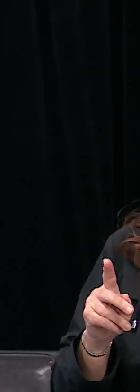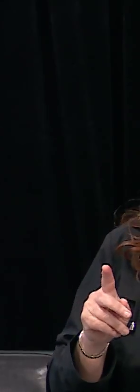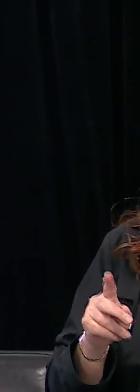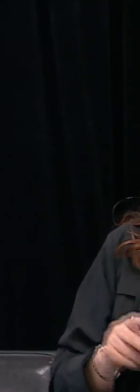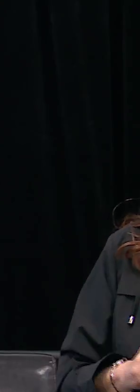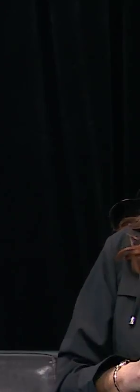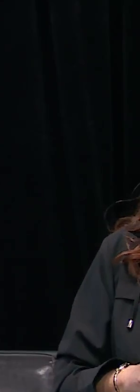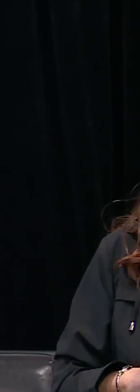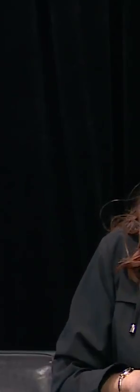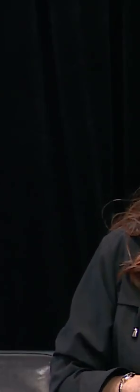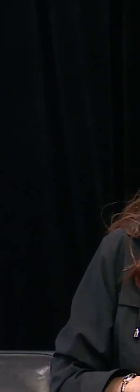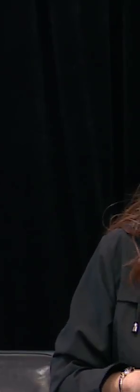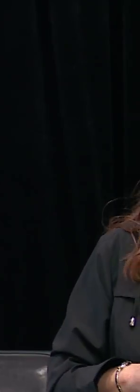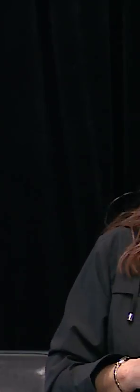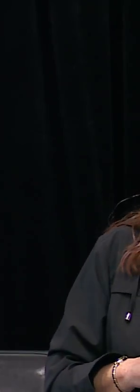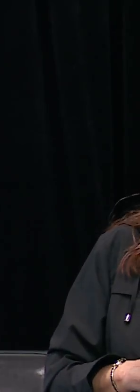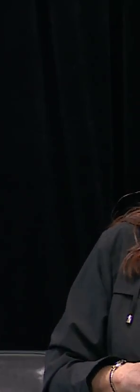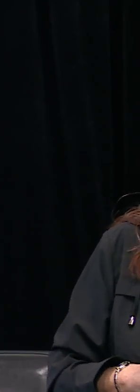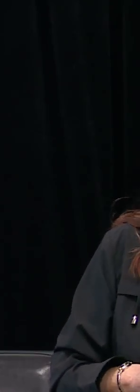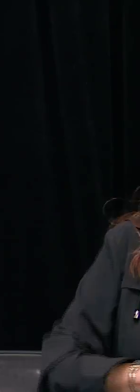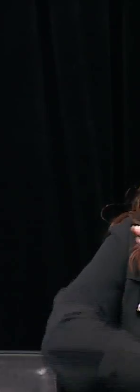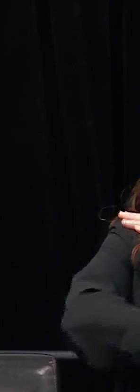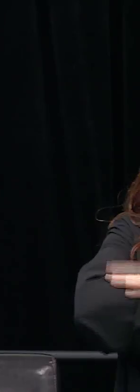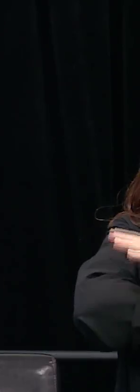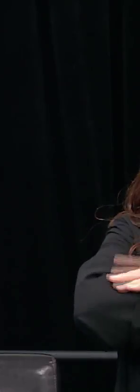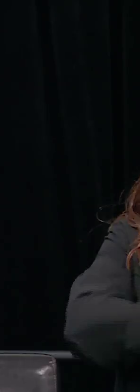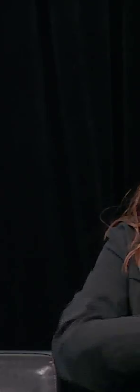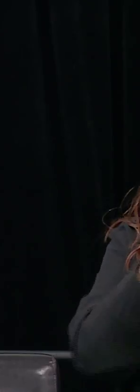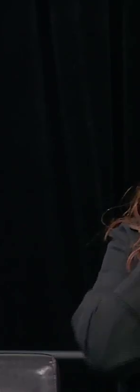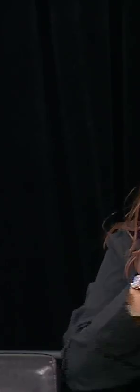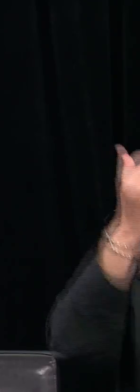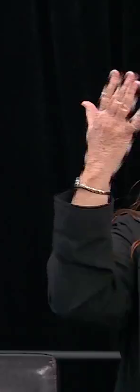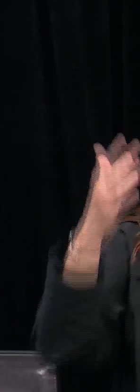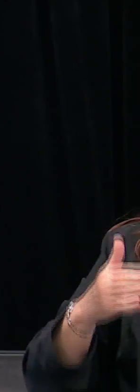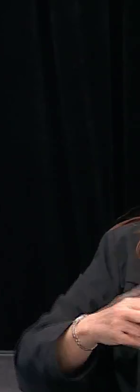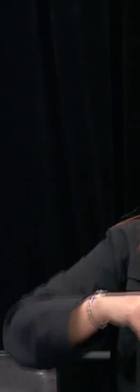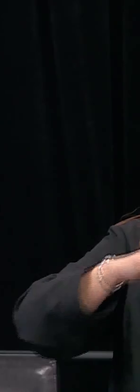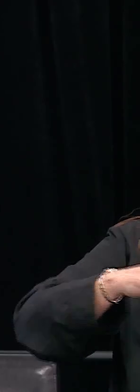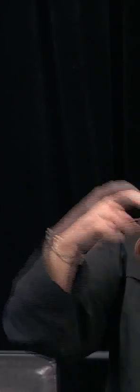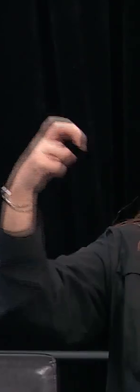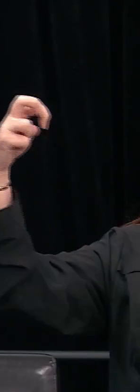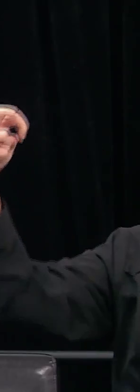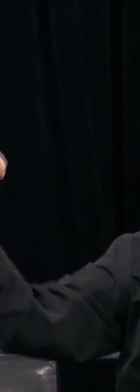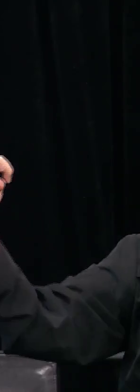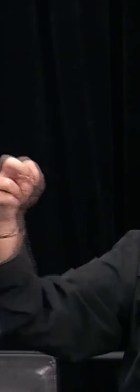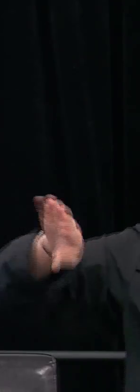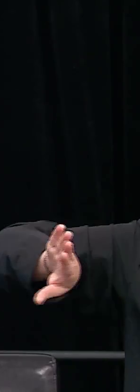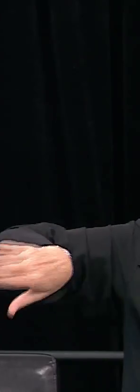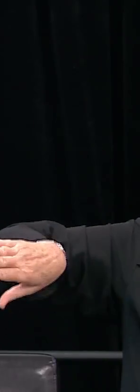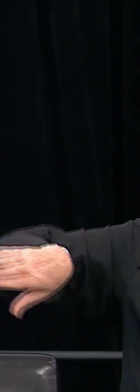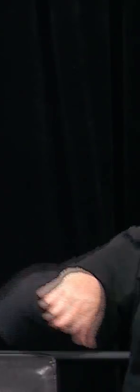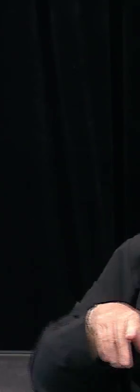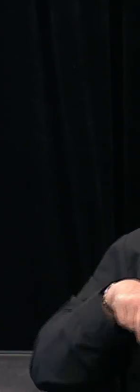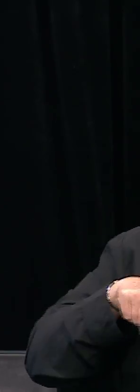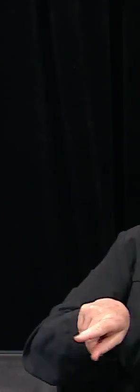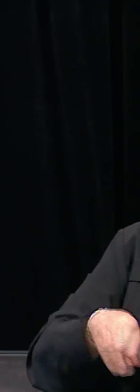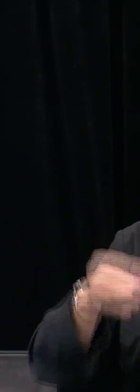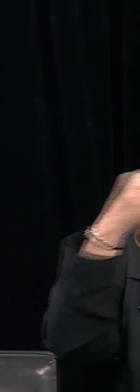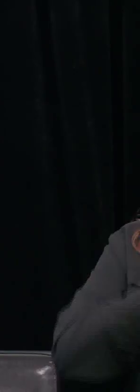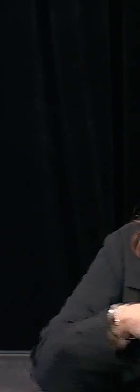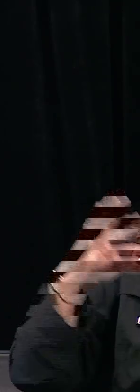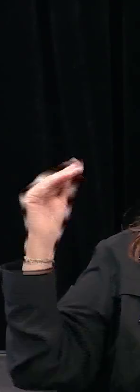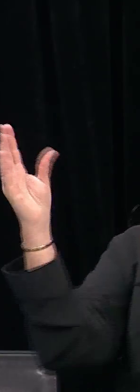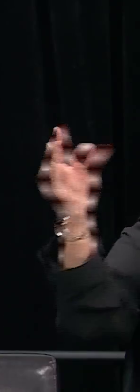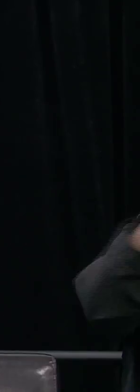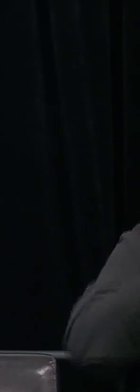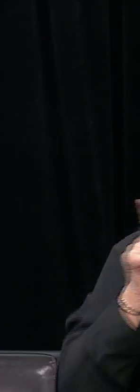they're in the end of the table at a Thanksgiving dinner. They don't even want to say that they don't understand anything. But that's the reality today that we don't talk